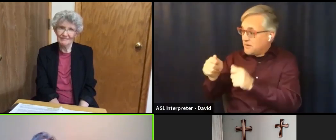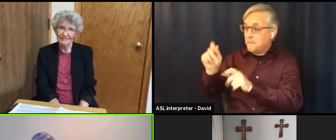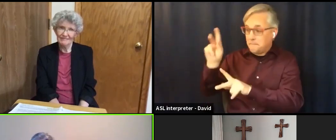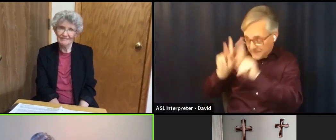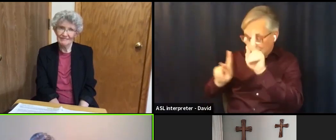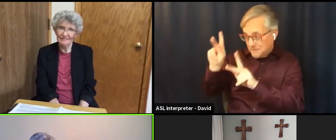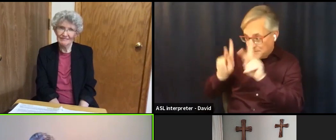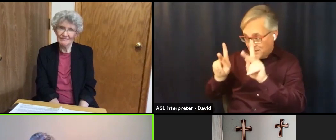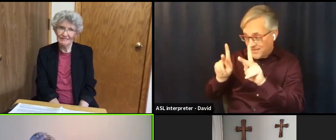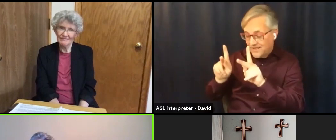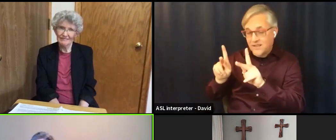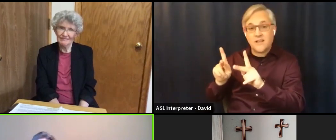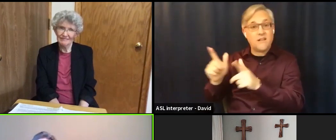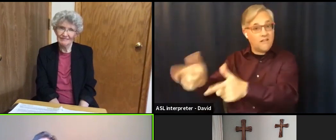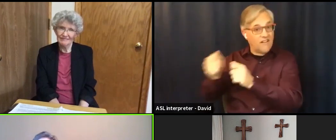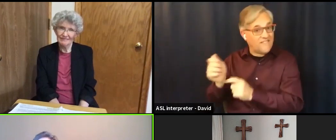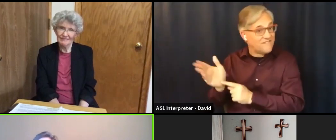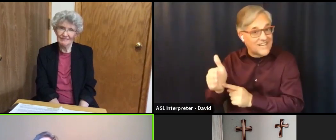toward God.